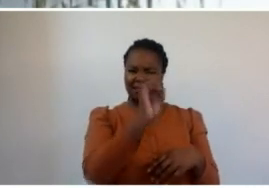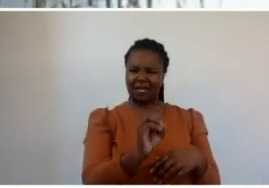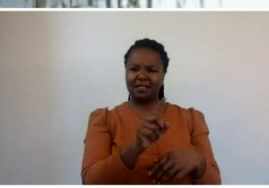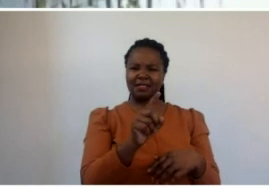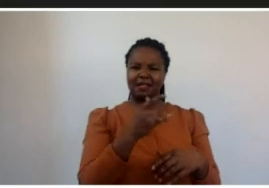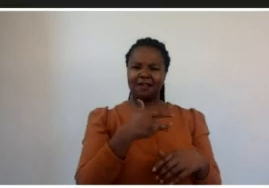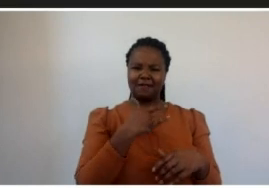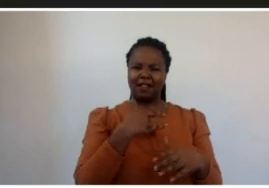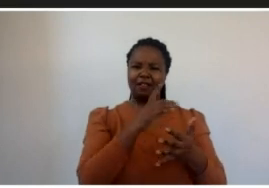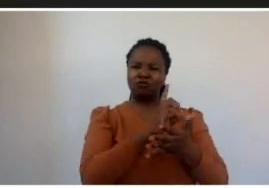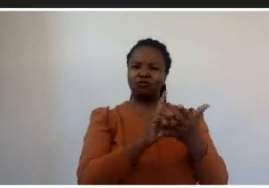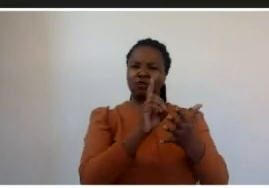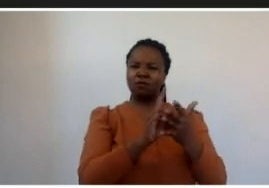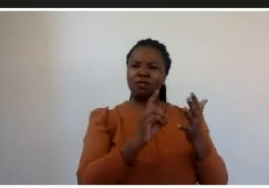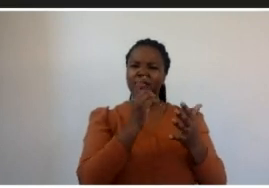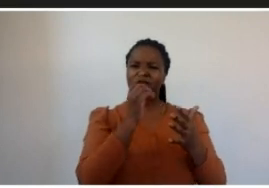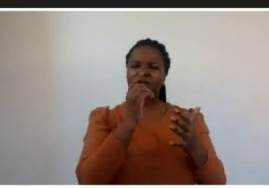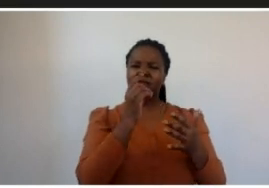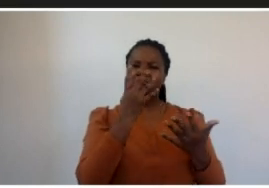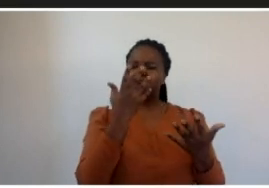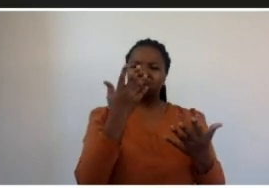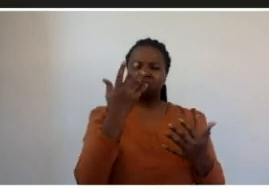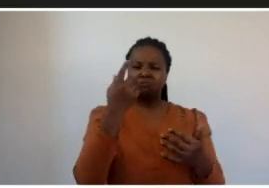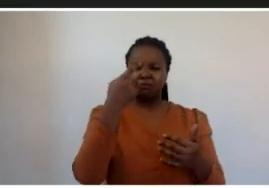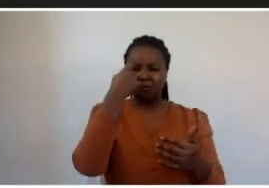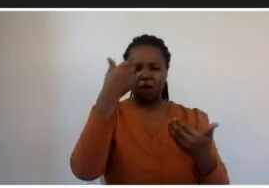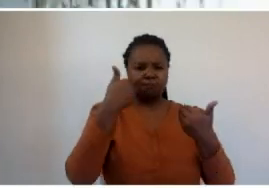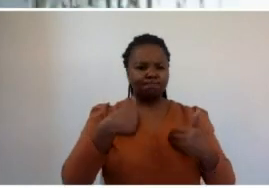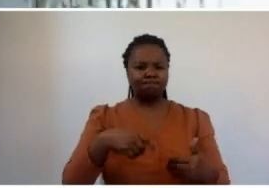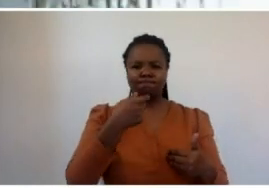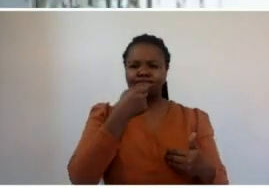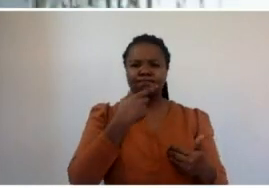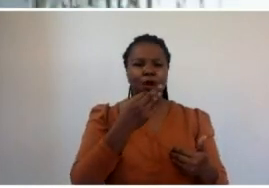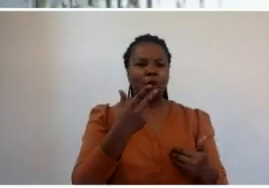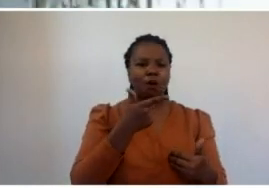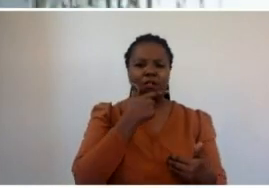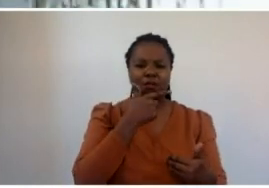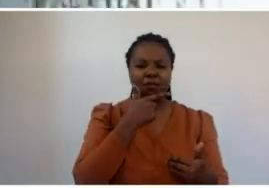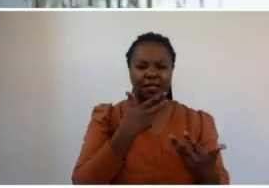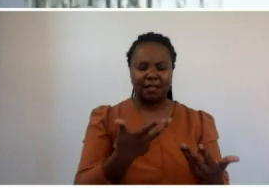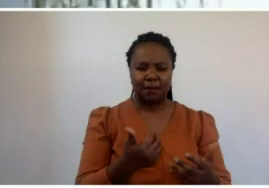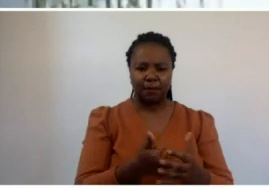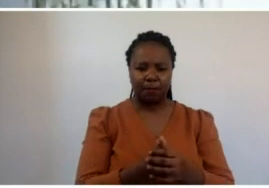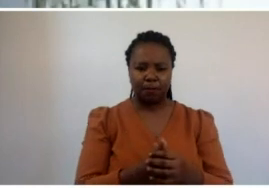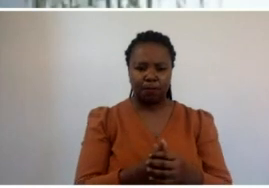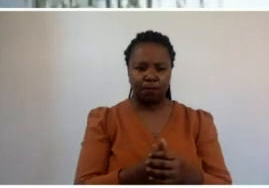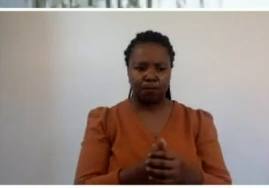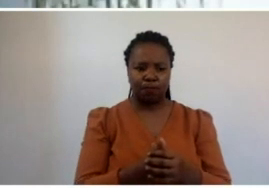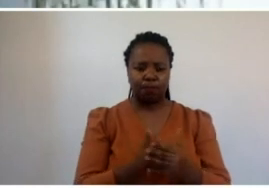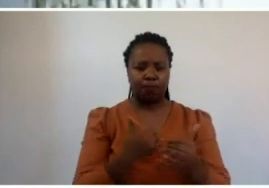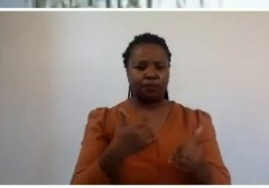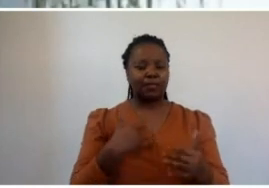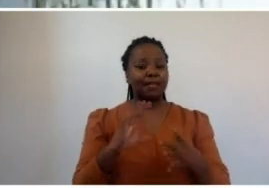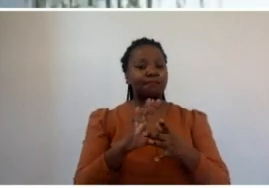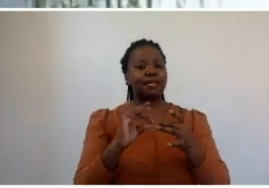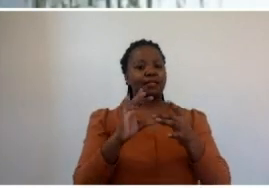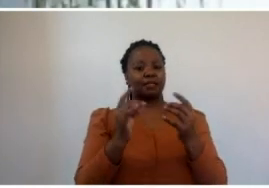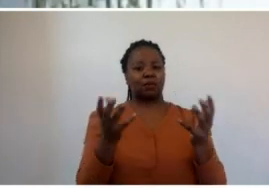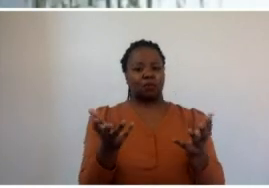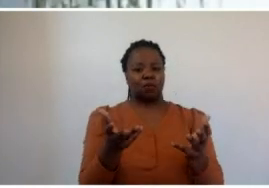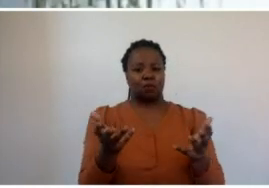orientation, gender identity or expression, or sex characteristics. The message, therefore, is painfully